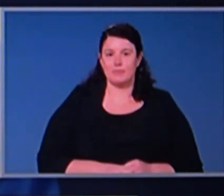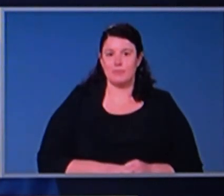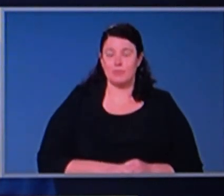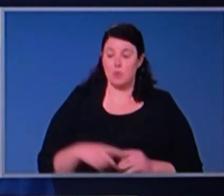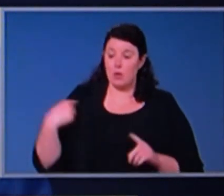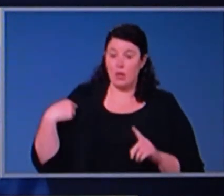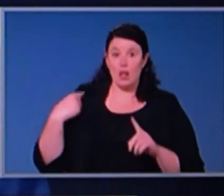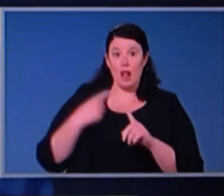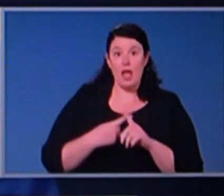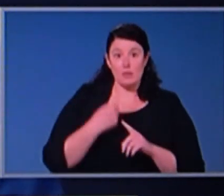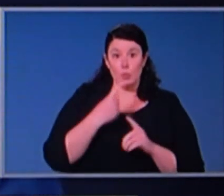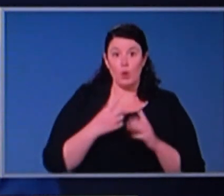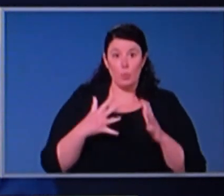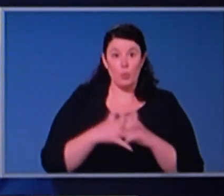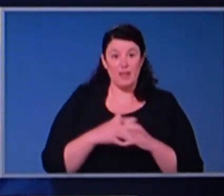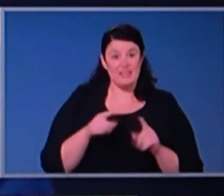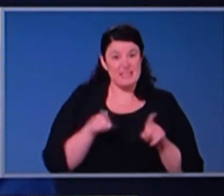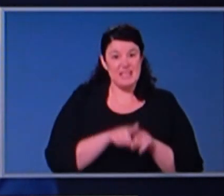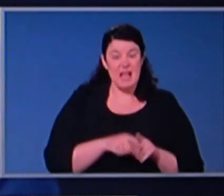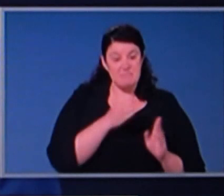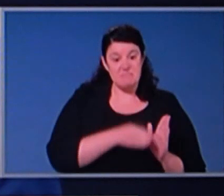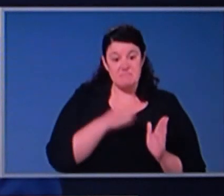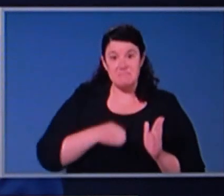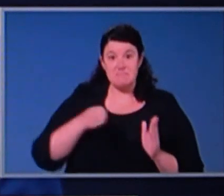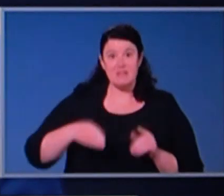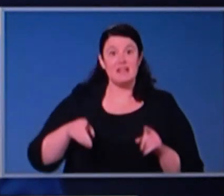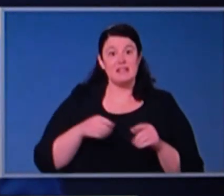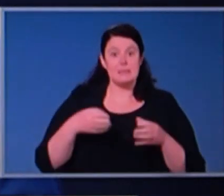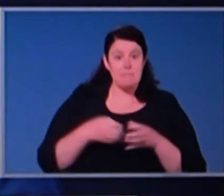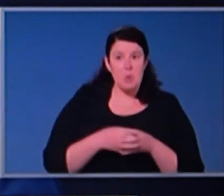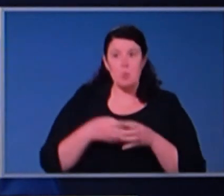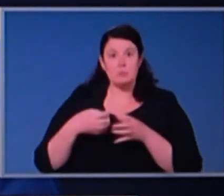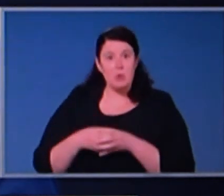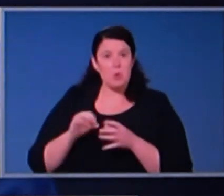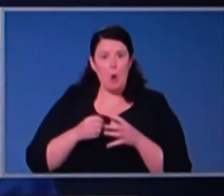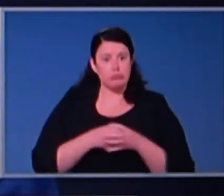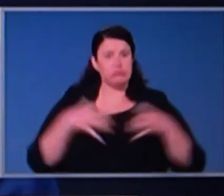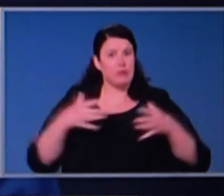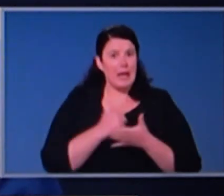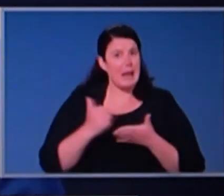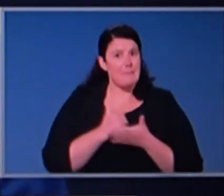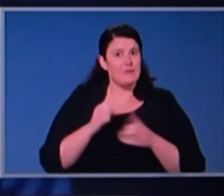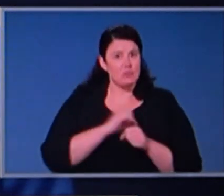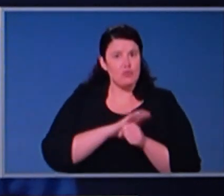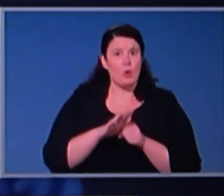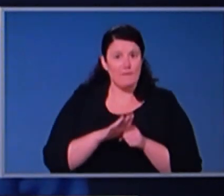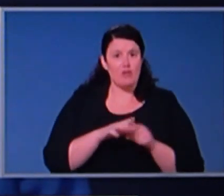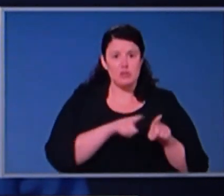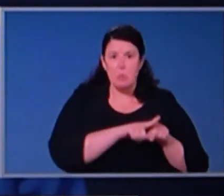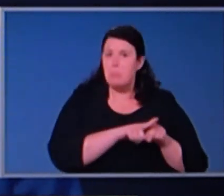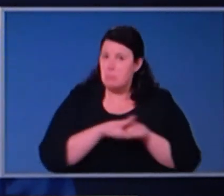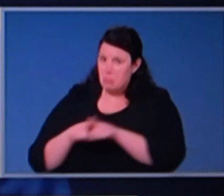with small numbers of cases every day. The Prime Minister pointed out the risk always